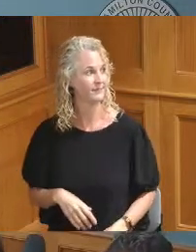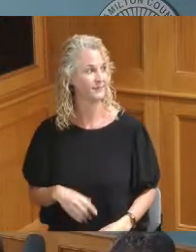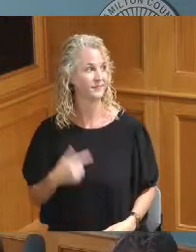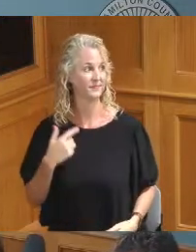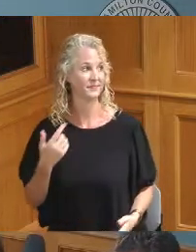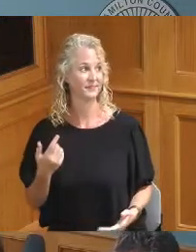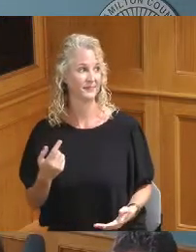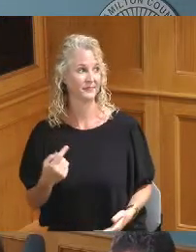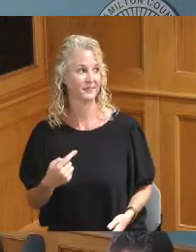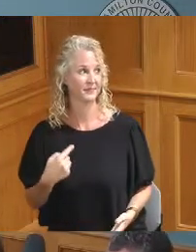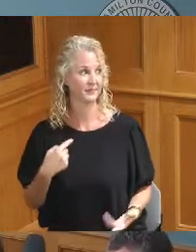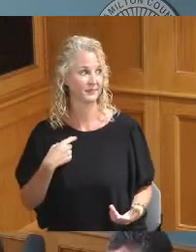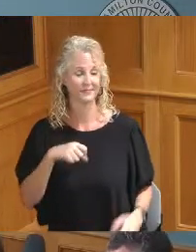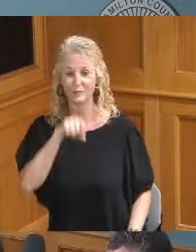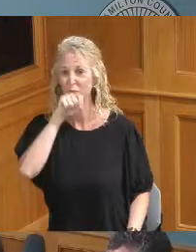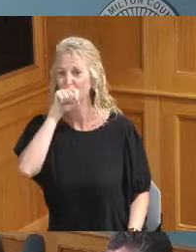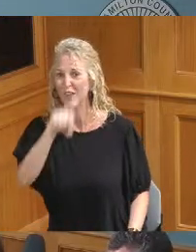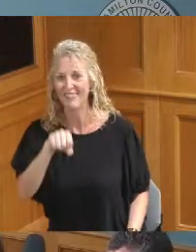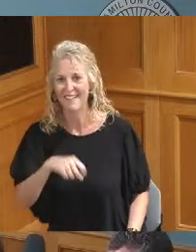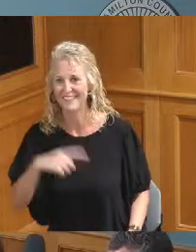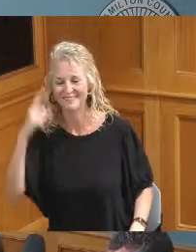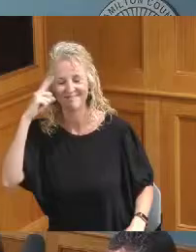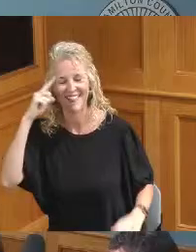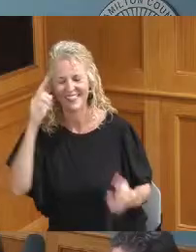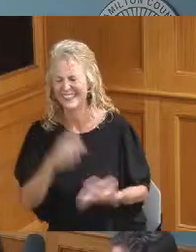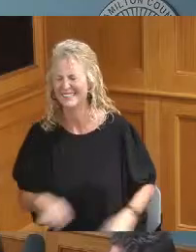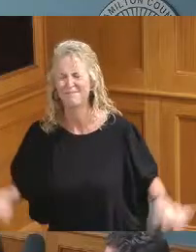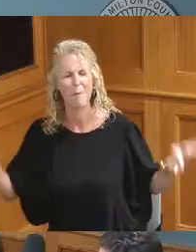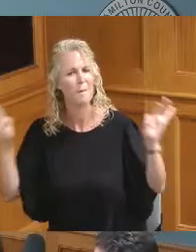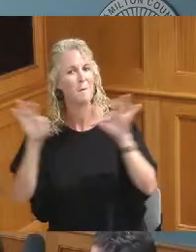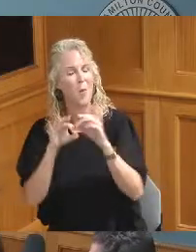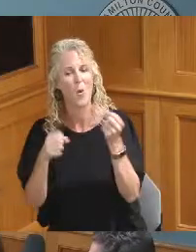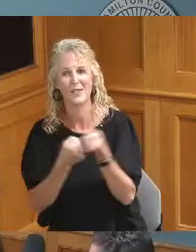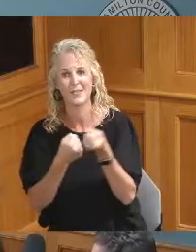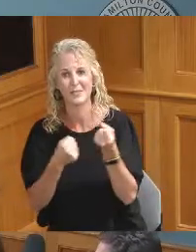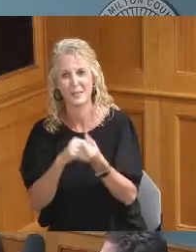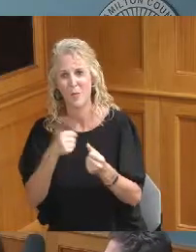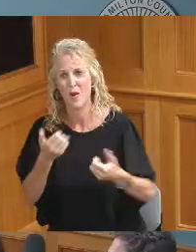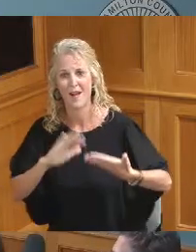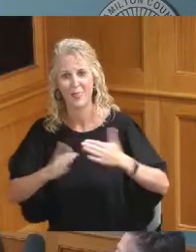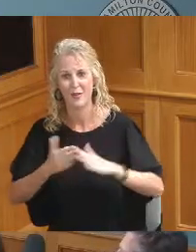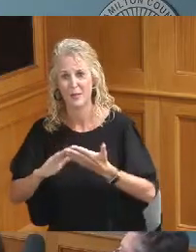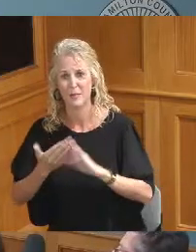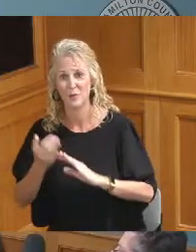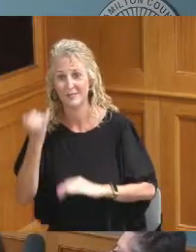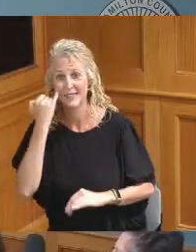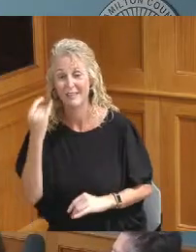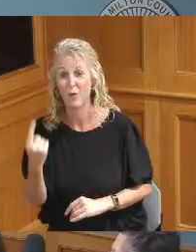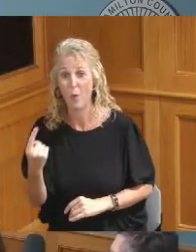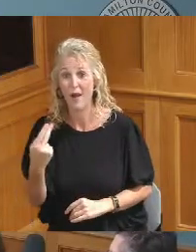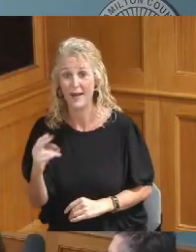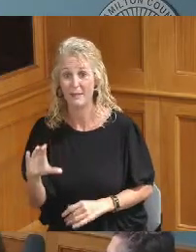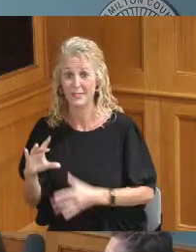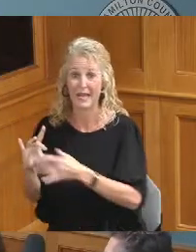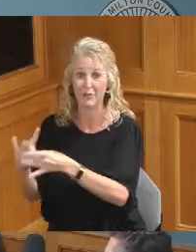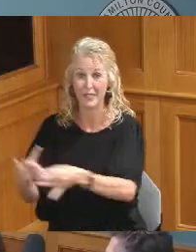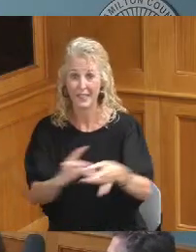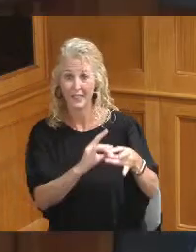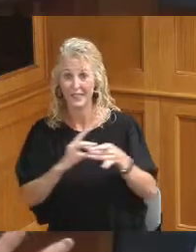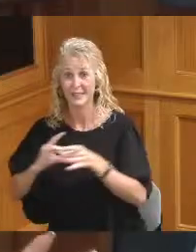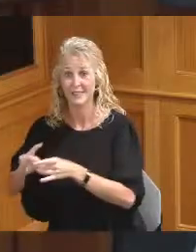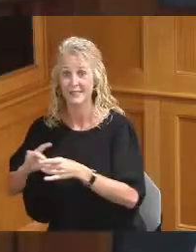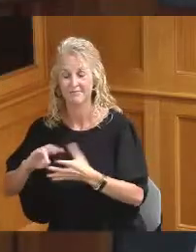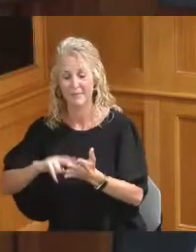Yeah, I just wanted, I love this. I think this is so important because if we're going to have one Hamilton County, we can't